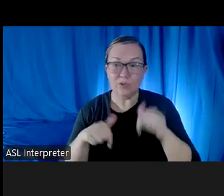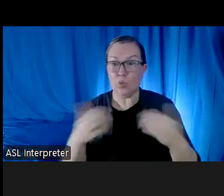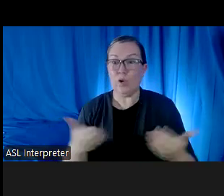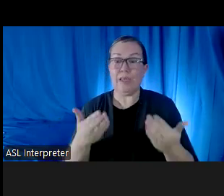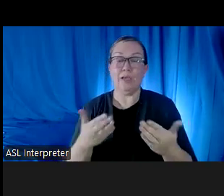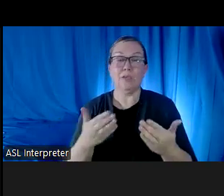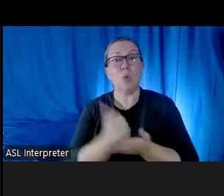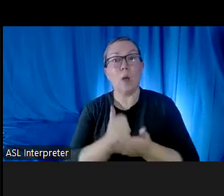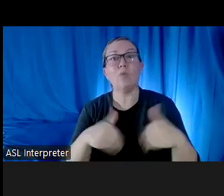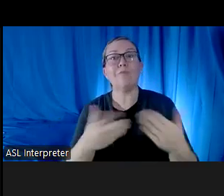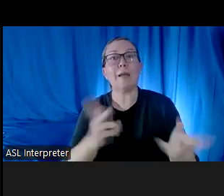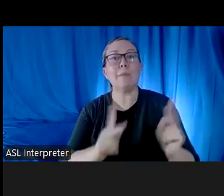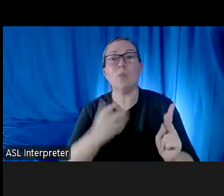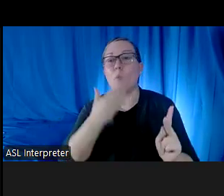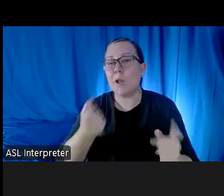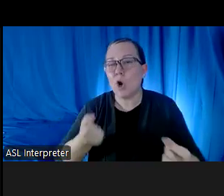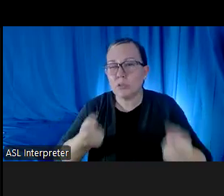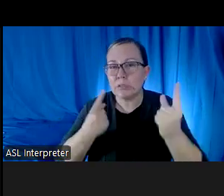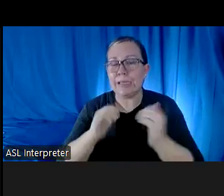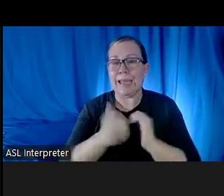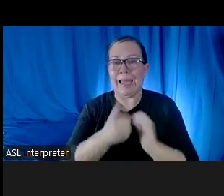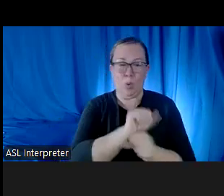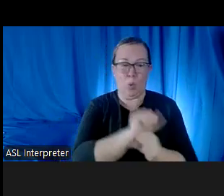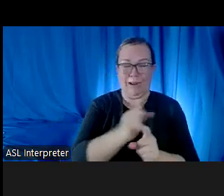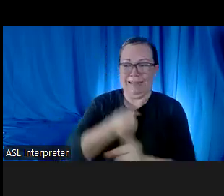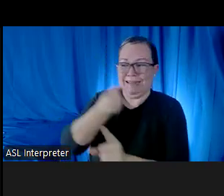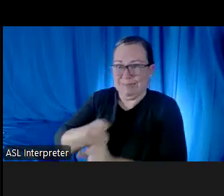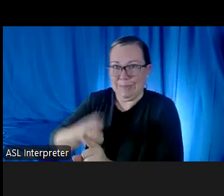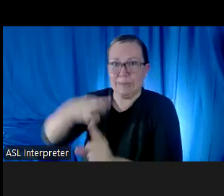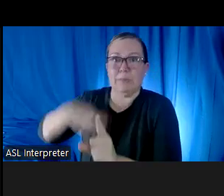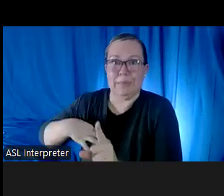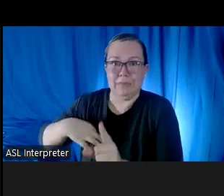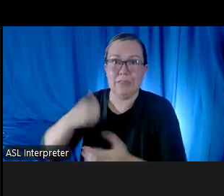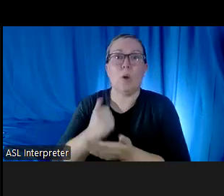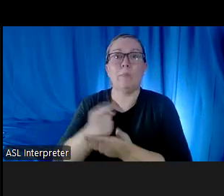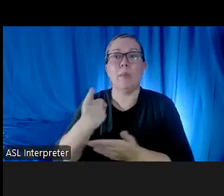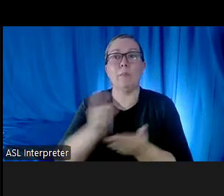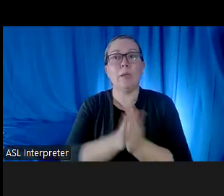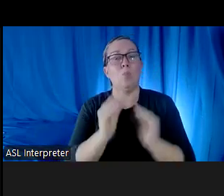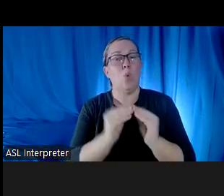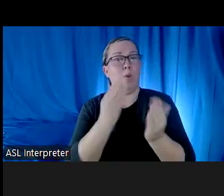provide people with an understanding of how work impacts their benefits, helping to achieve their financial stability, and